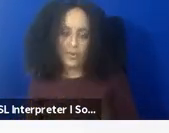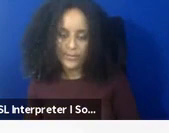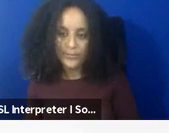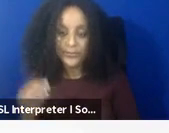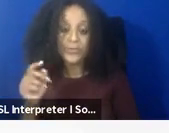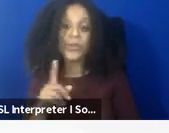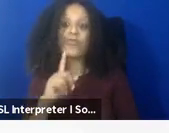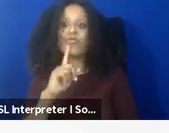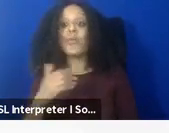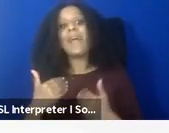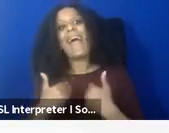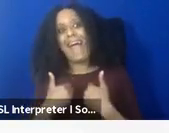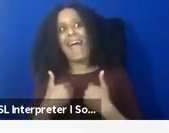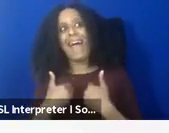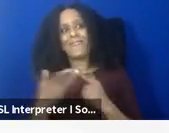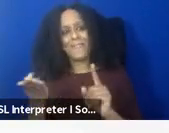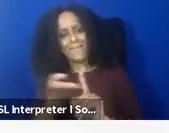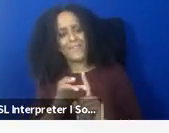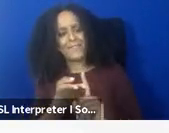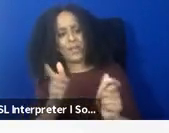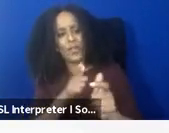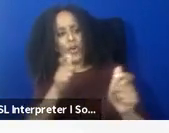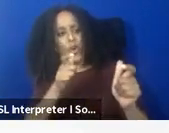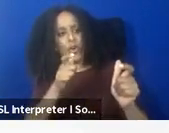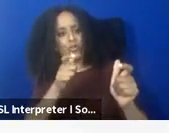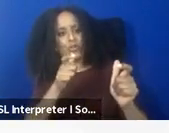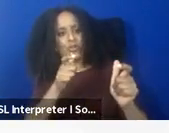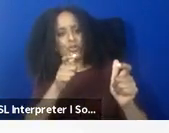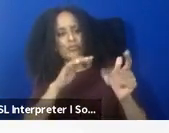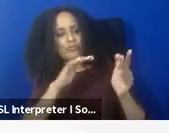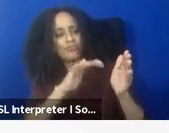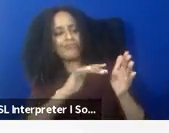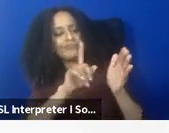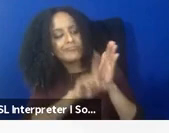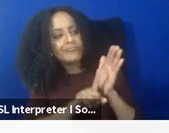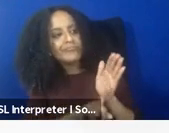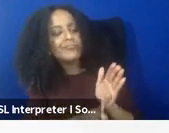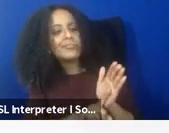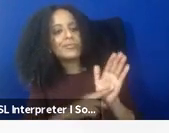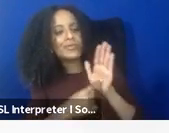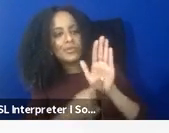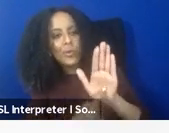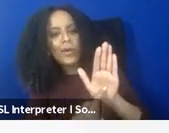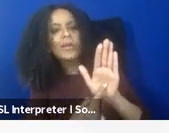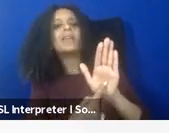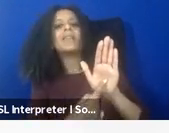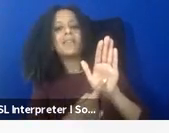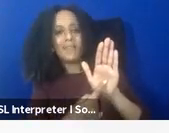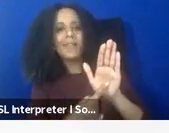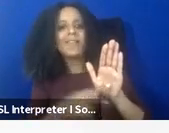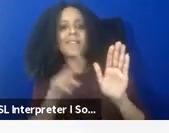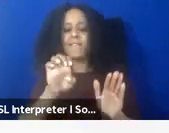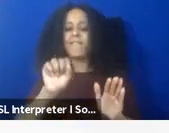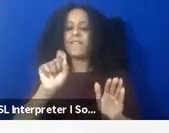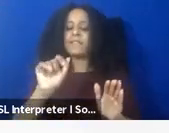So we've got these very convincing large-scale epidemiologic studies alerting us to the high prevalence of vestibular dysfunction in people